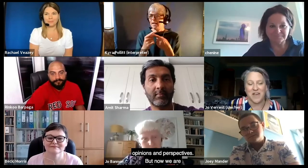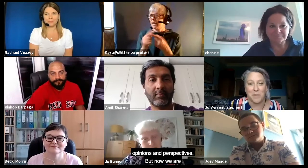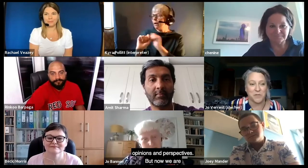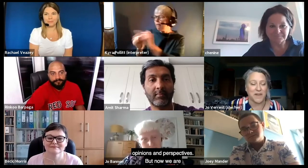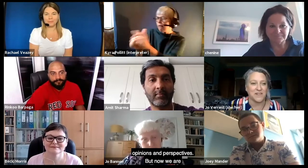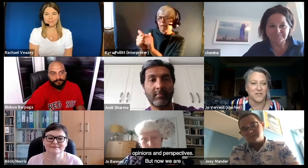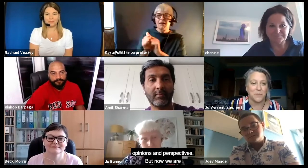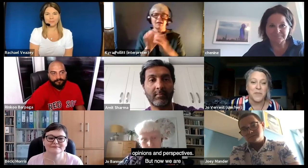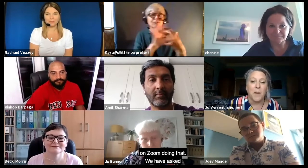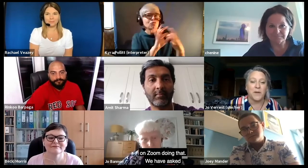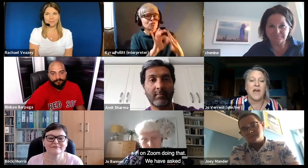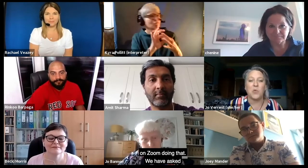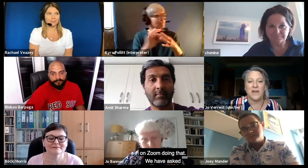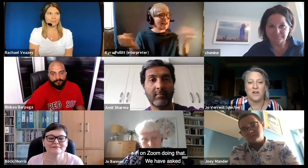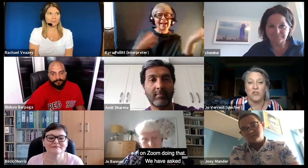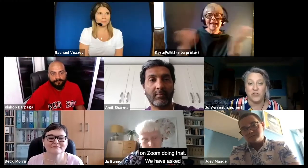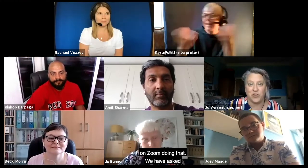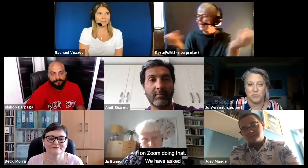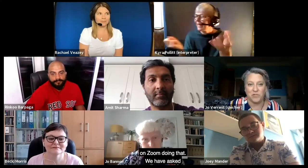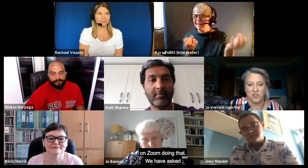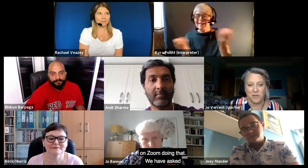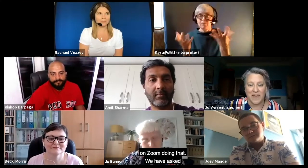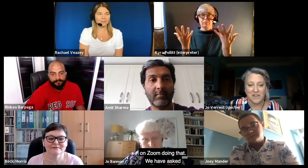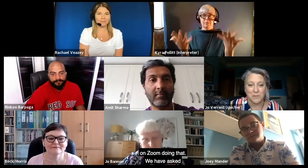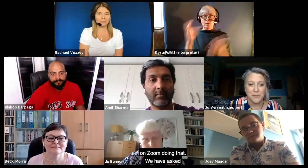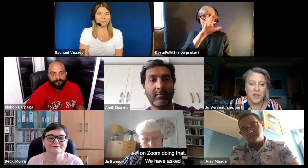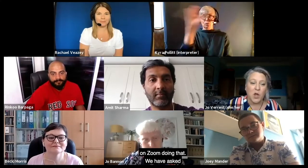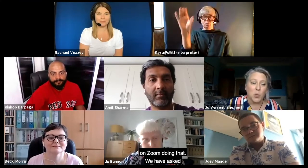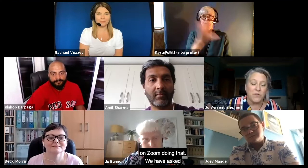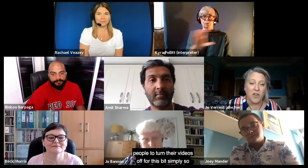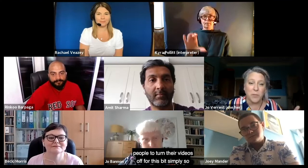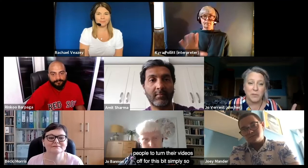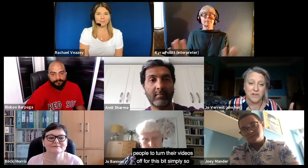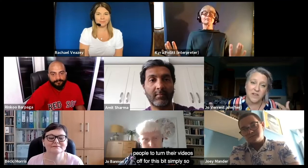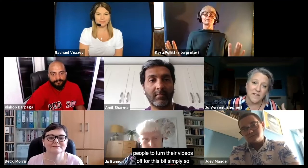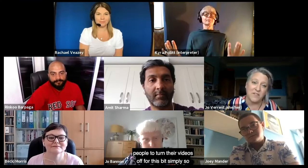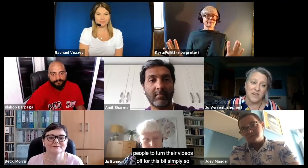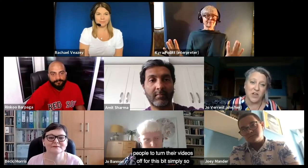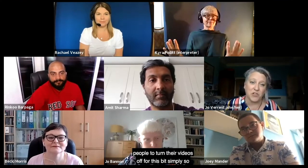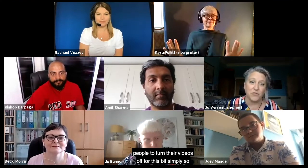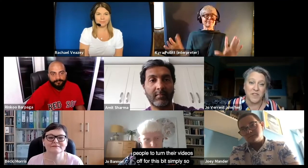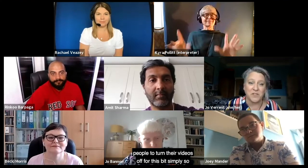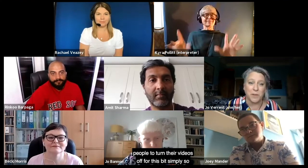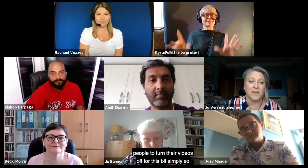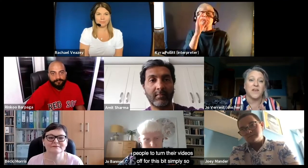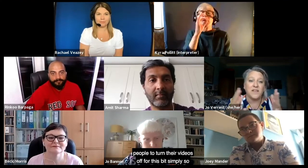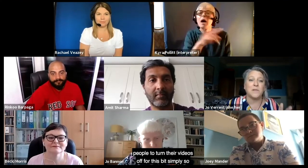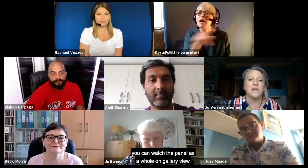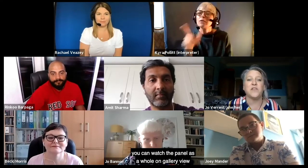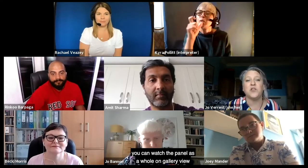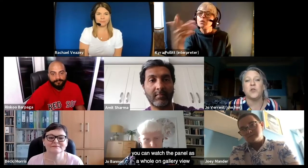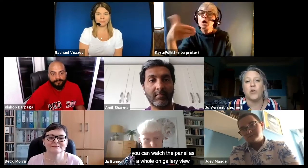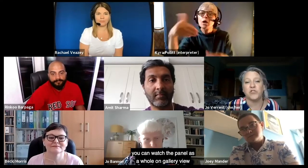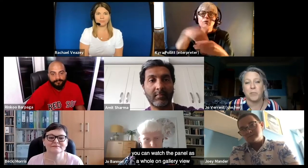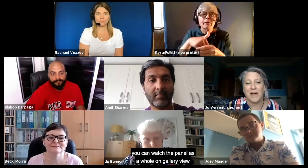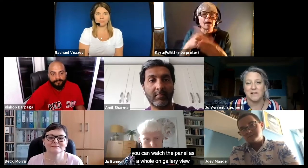and perspectives. But now we're on Zoom doing that. We've asked people to turn their videos off for this bit, simply